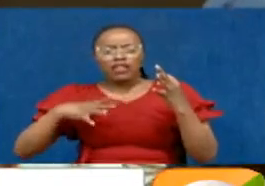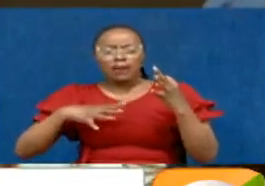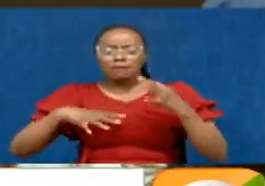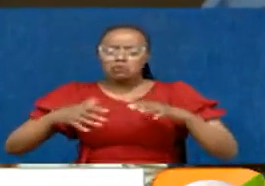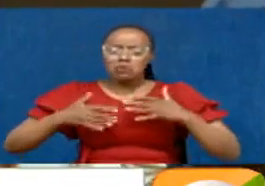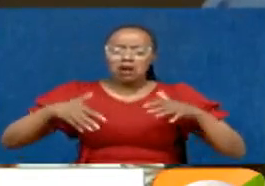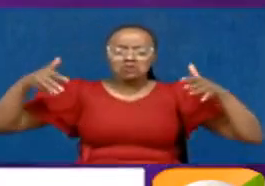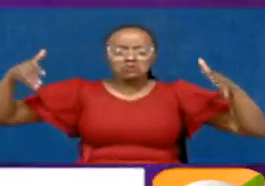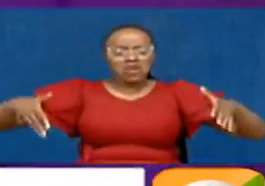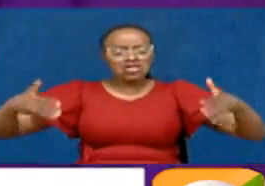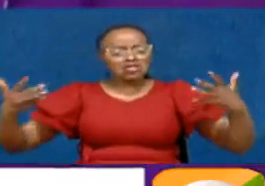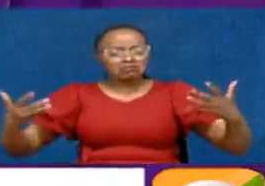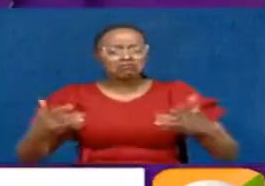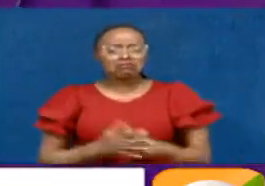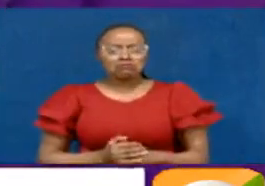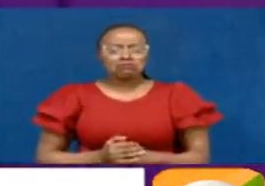giant kubwa kubwa.